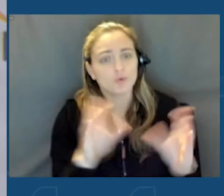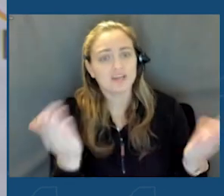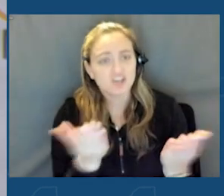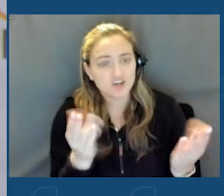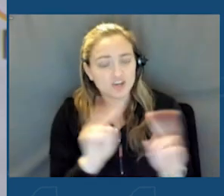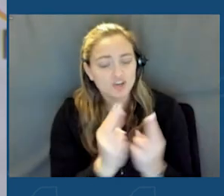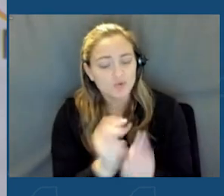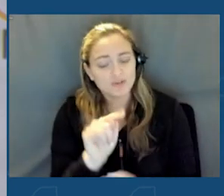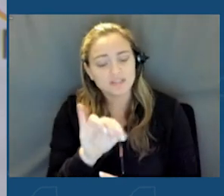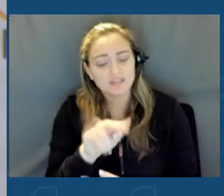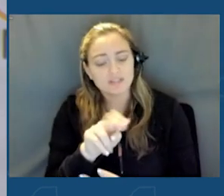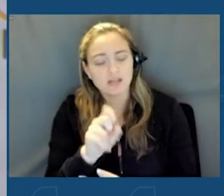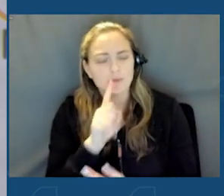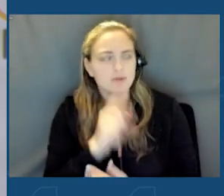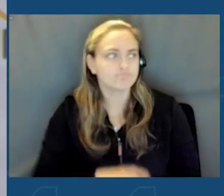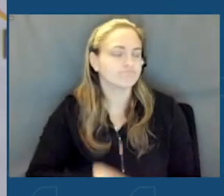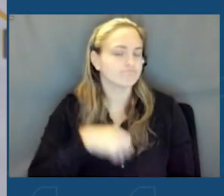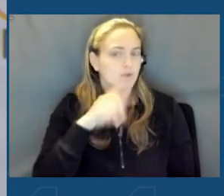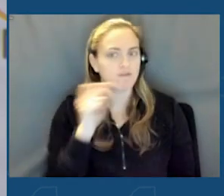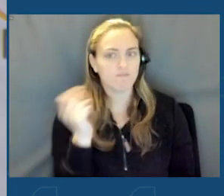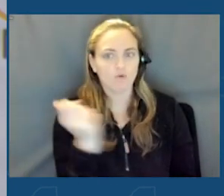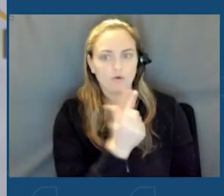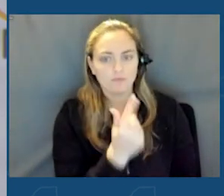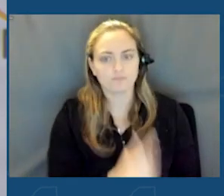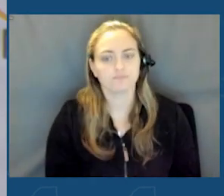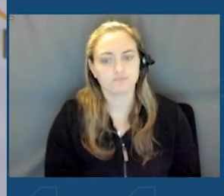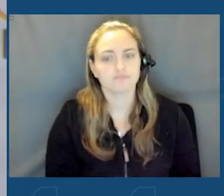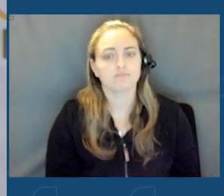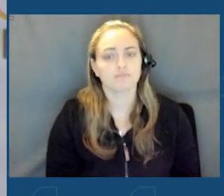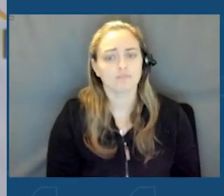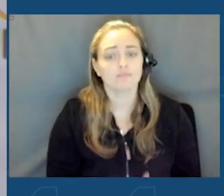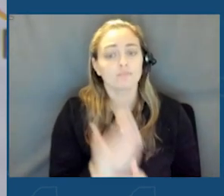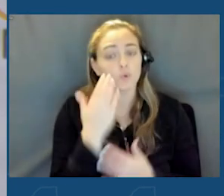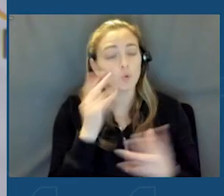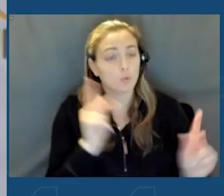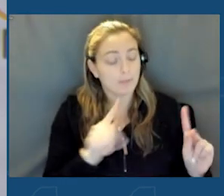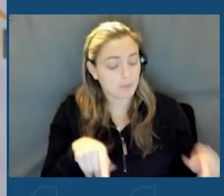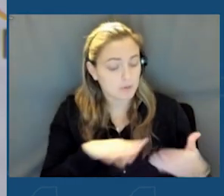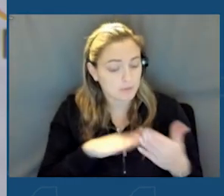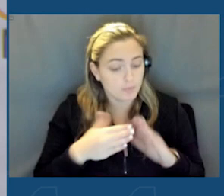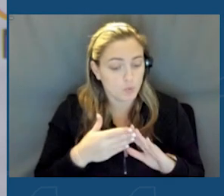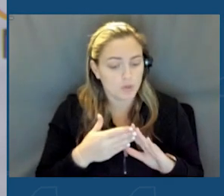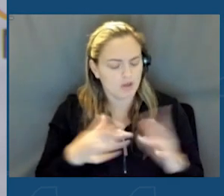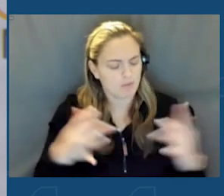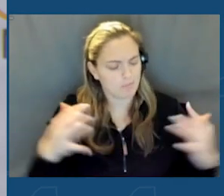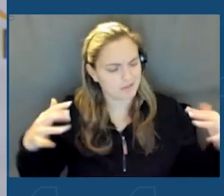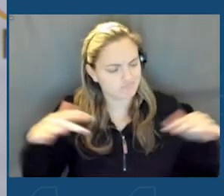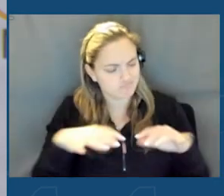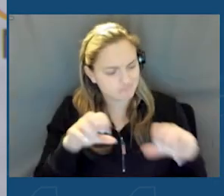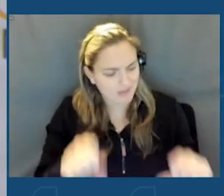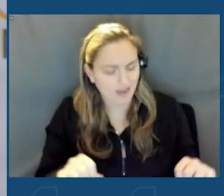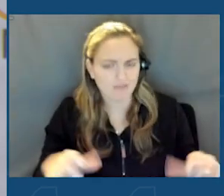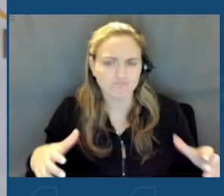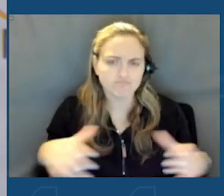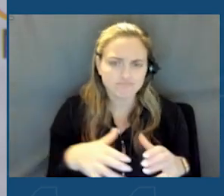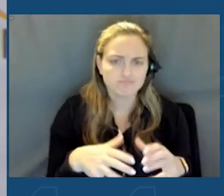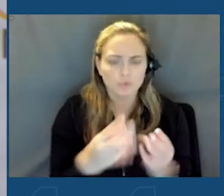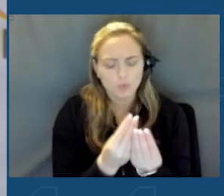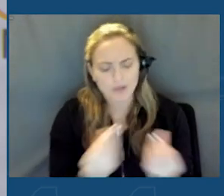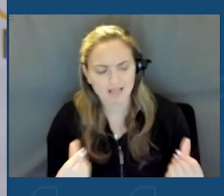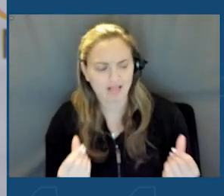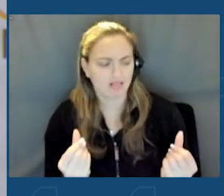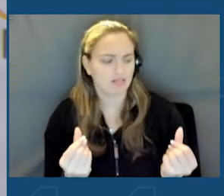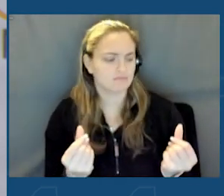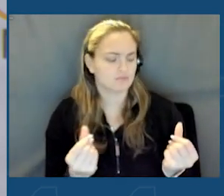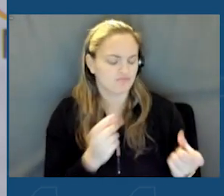is a point of pride for all of us. And to know that people in this community have a place to come, to gather, to heal, to just deal with